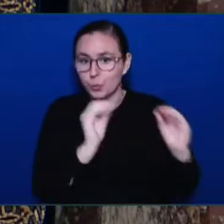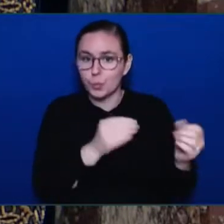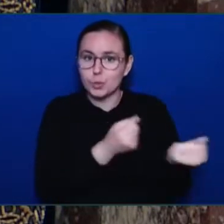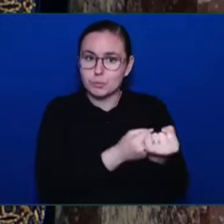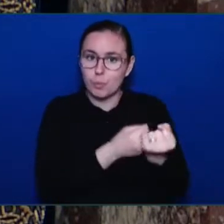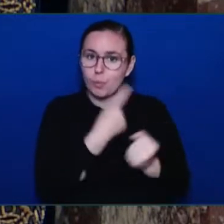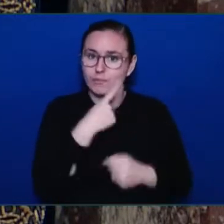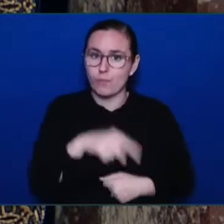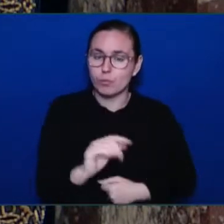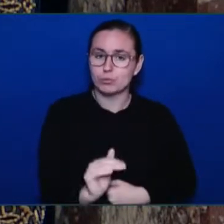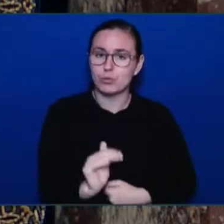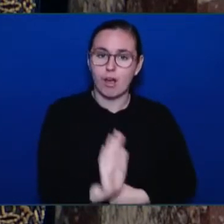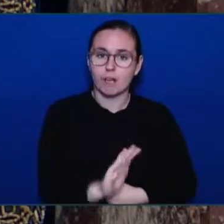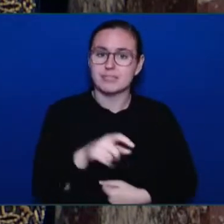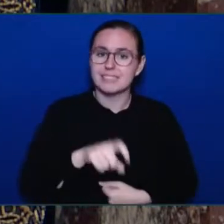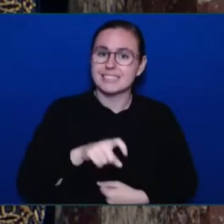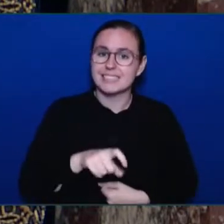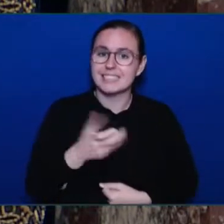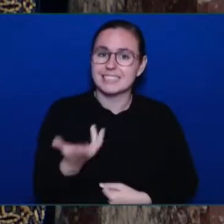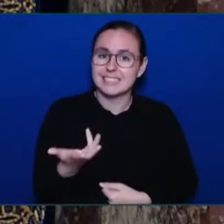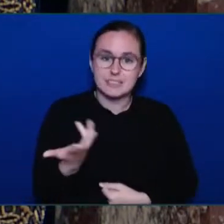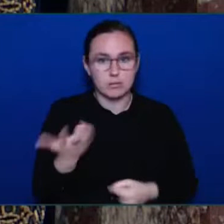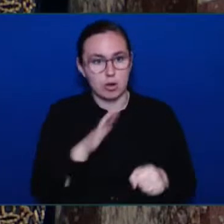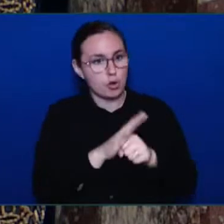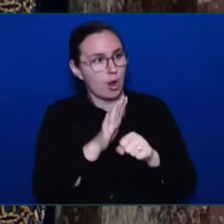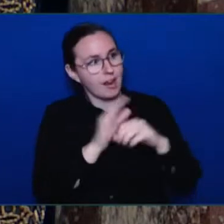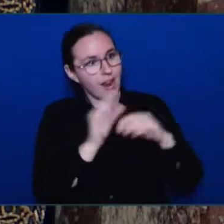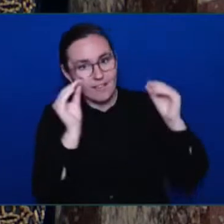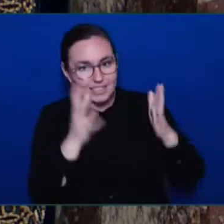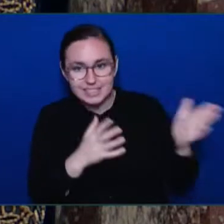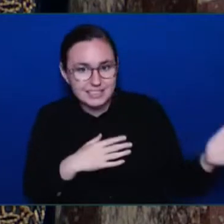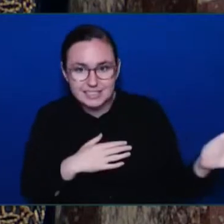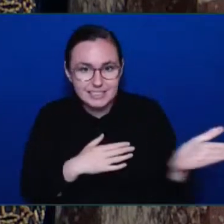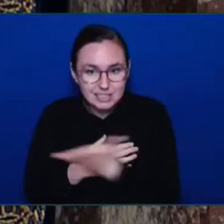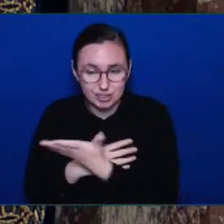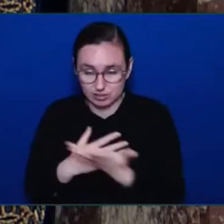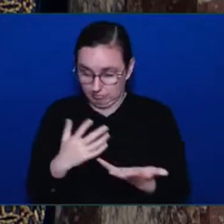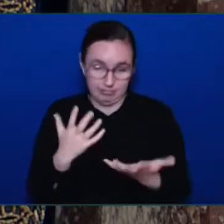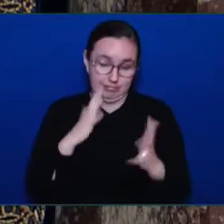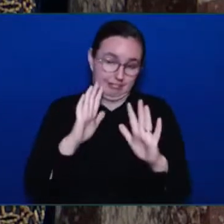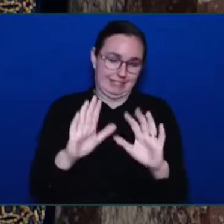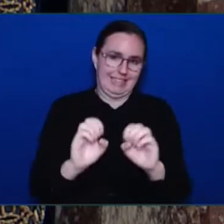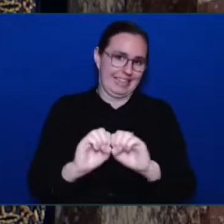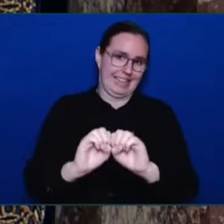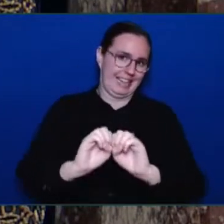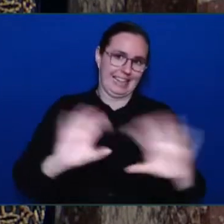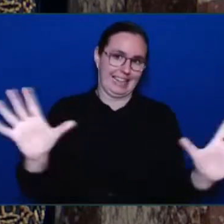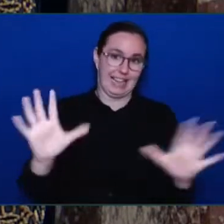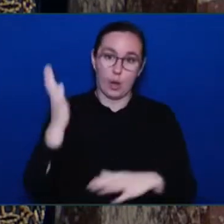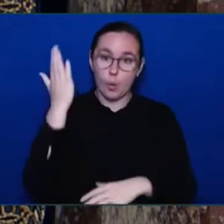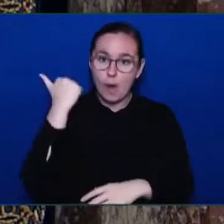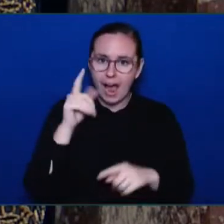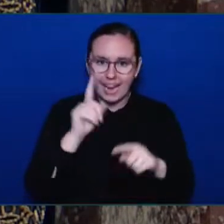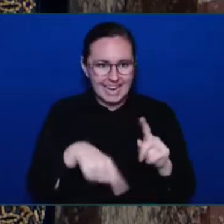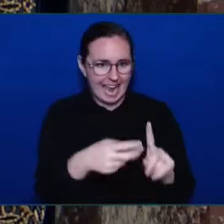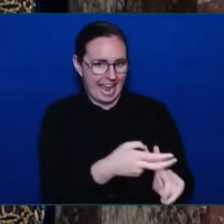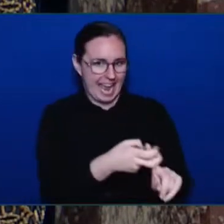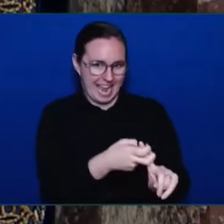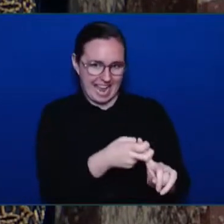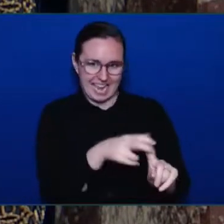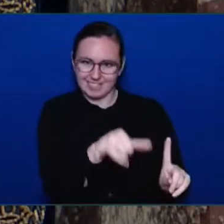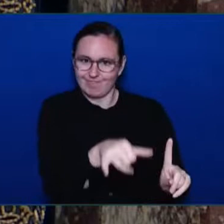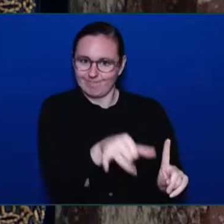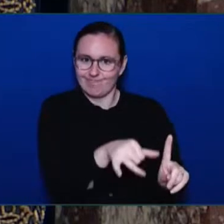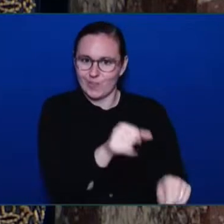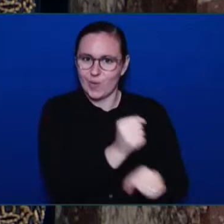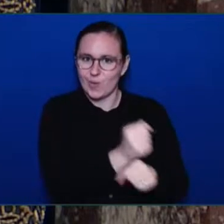we can't retain teachers, Mr. Speaker. The high cost of living, inflation, the fact that BC teacher salaries are the second lowest in